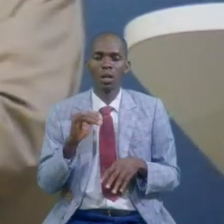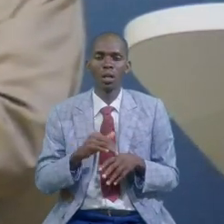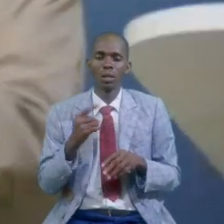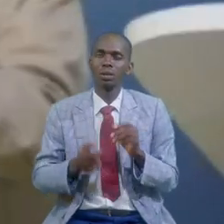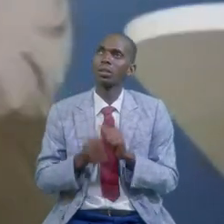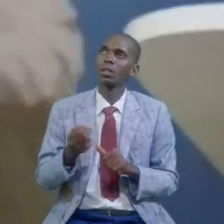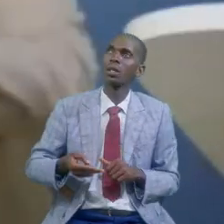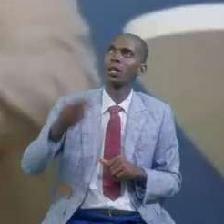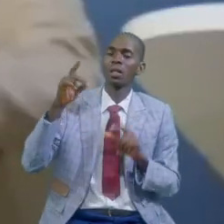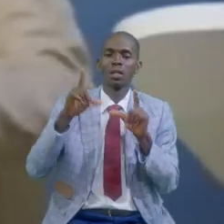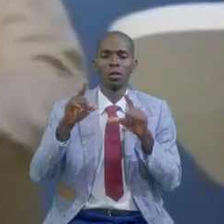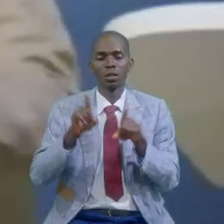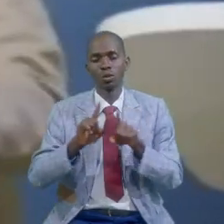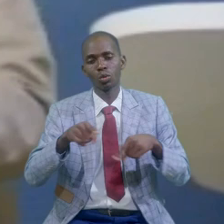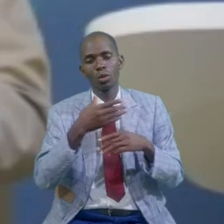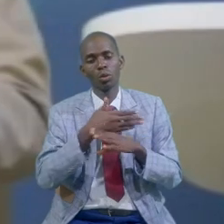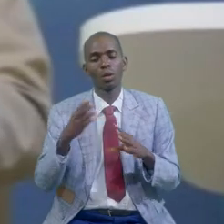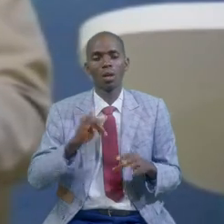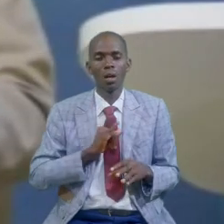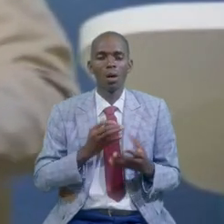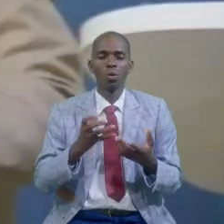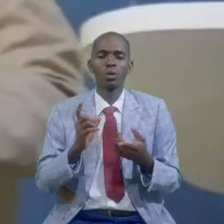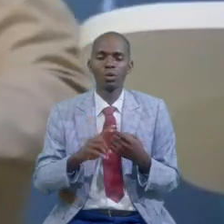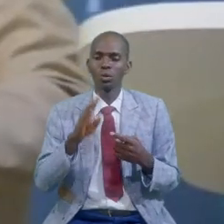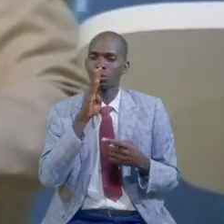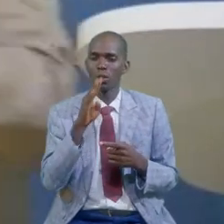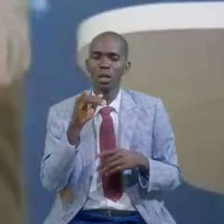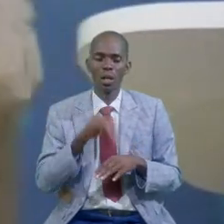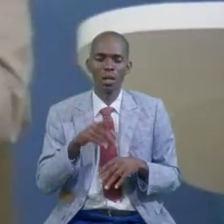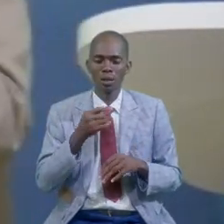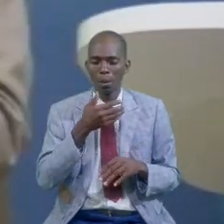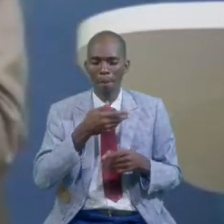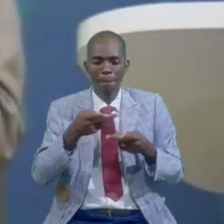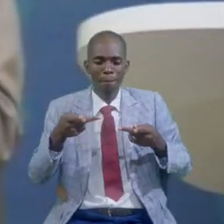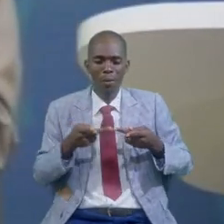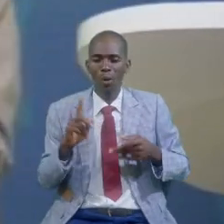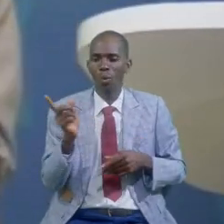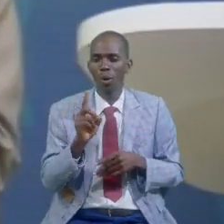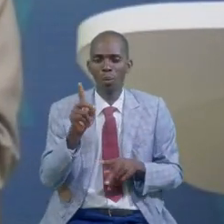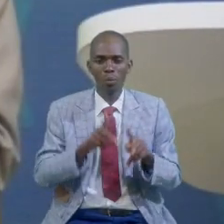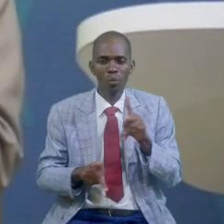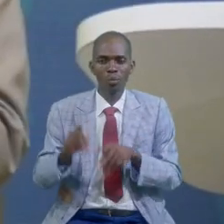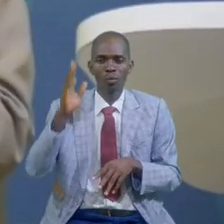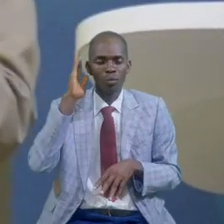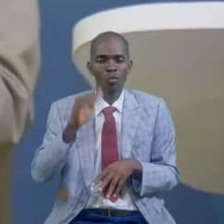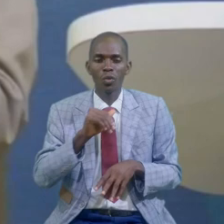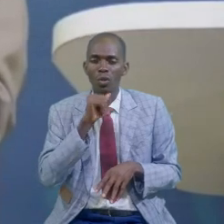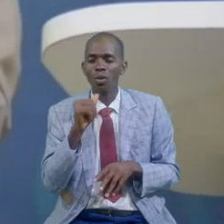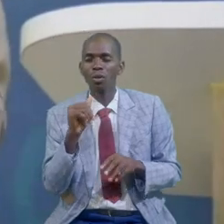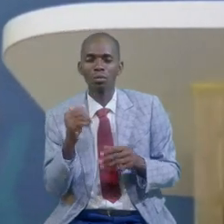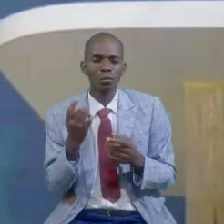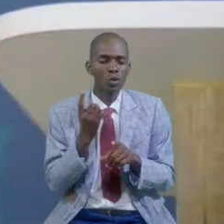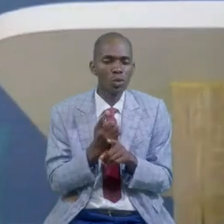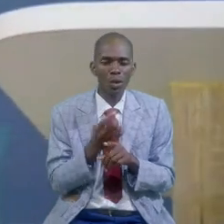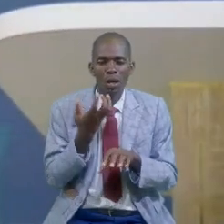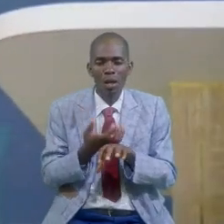are going away. I want to be at a place where people will not have to squeeze their eyes before they